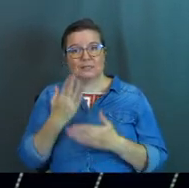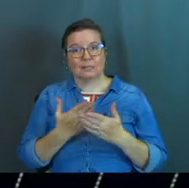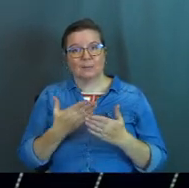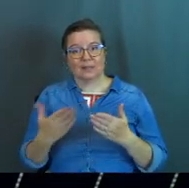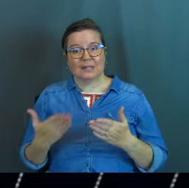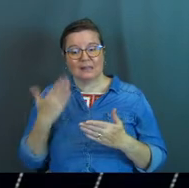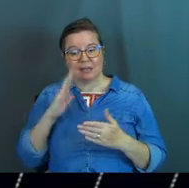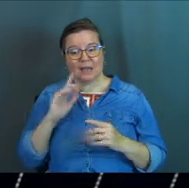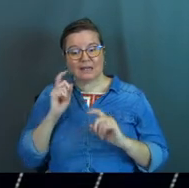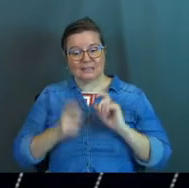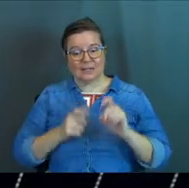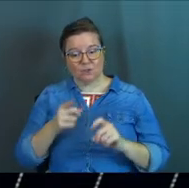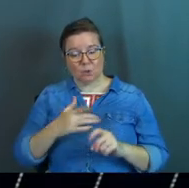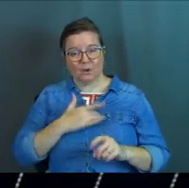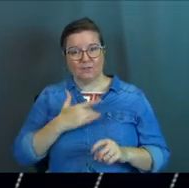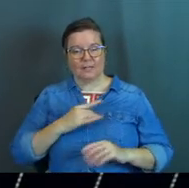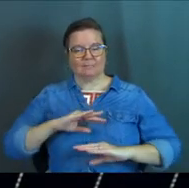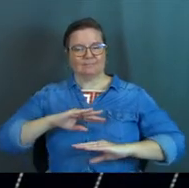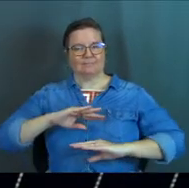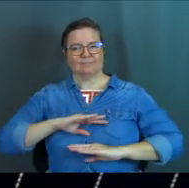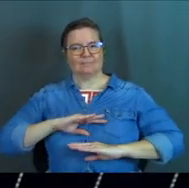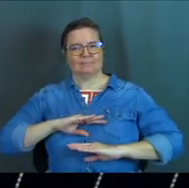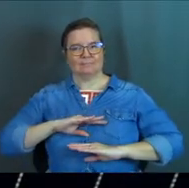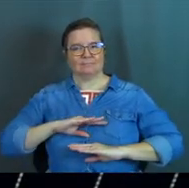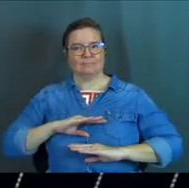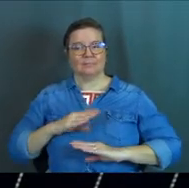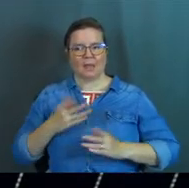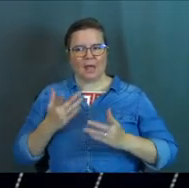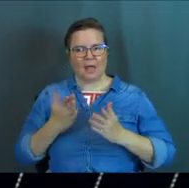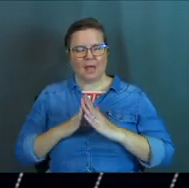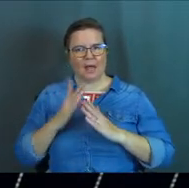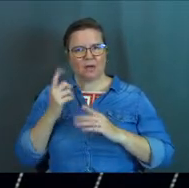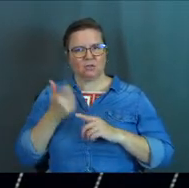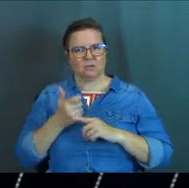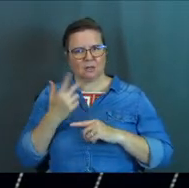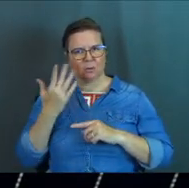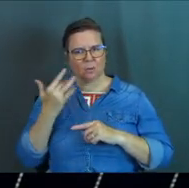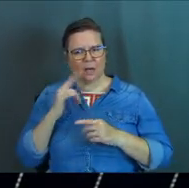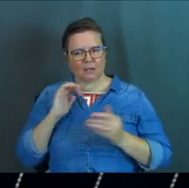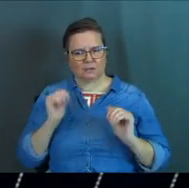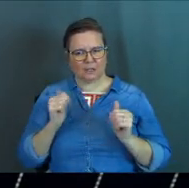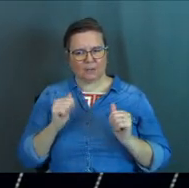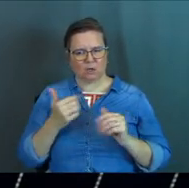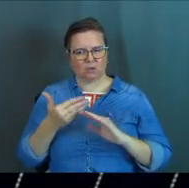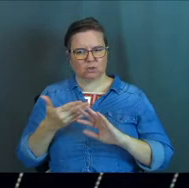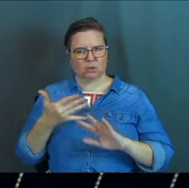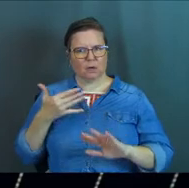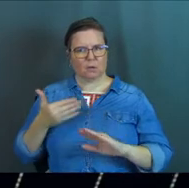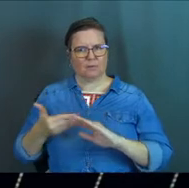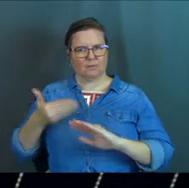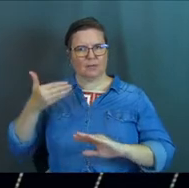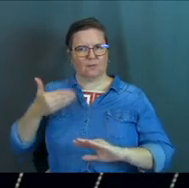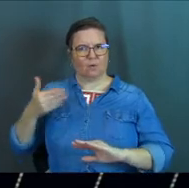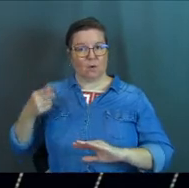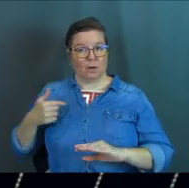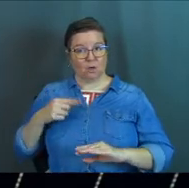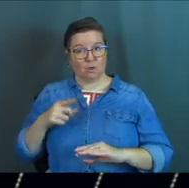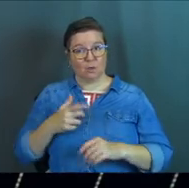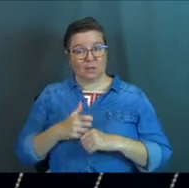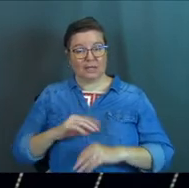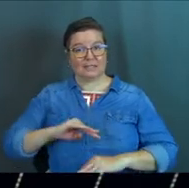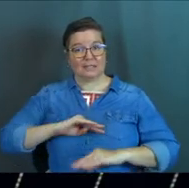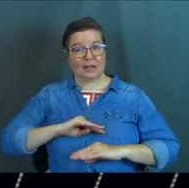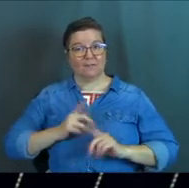some of the things that God has given you and you feel satisfaction about that, ask yourself, how does it compare to the generation that came before you? And do you